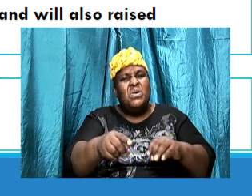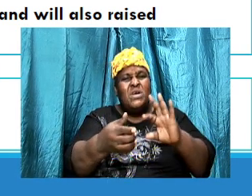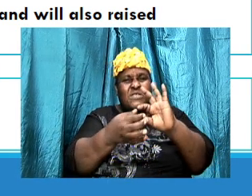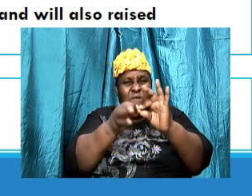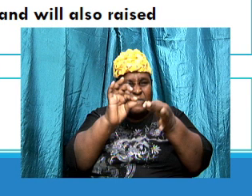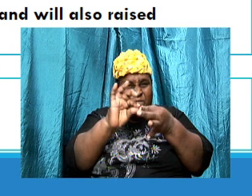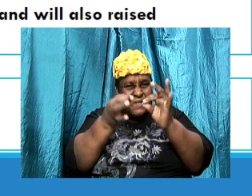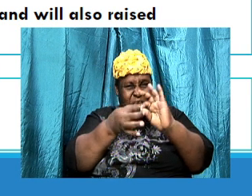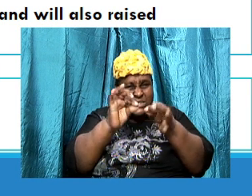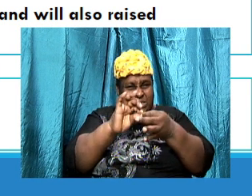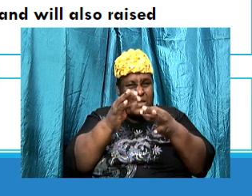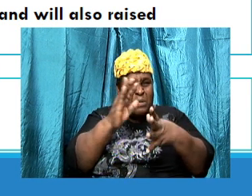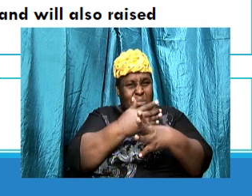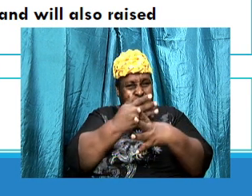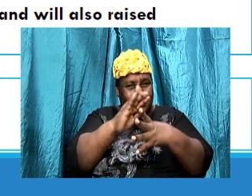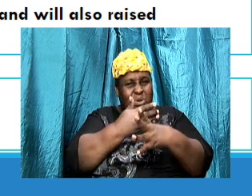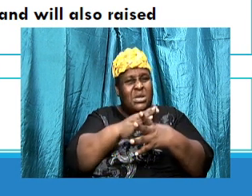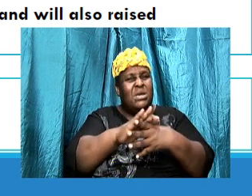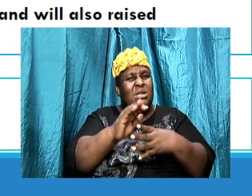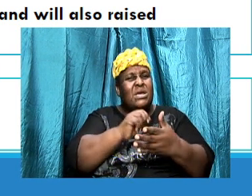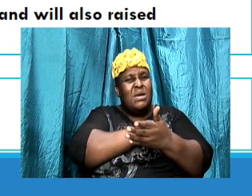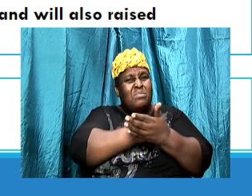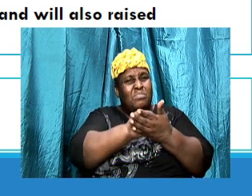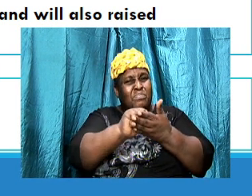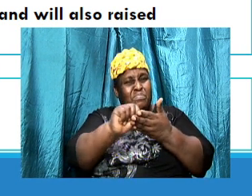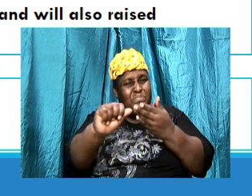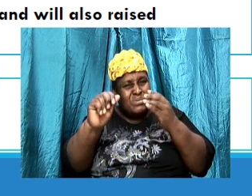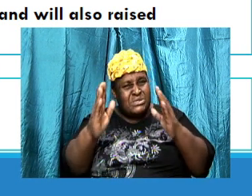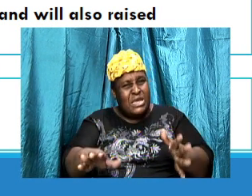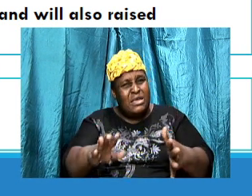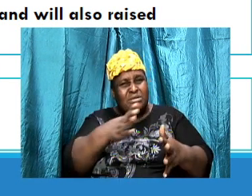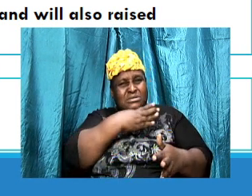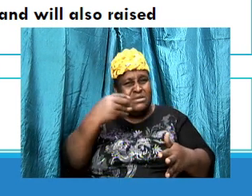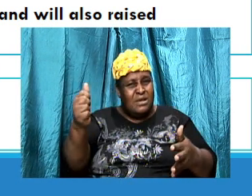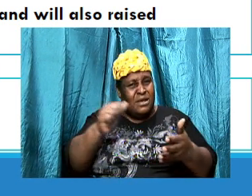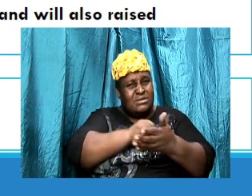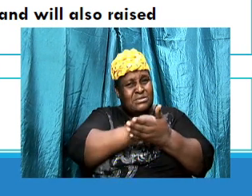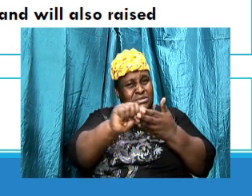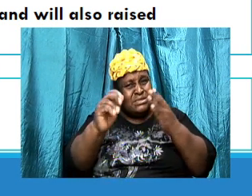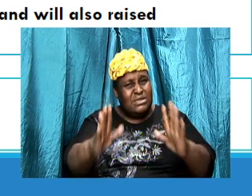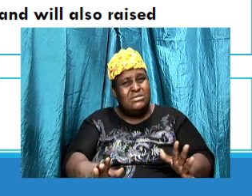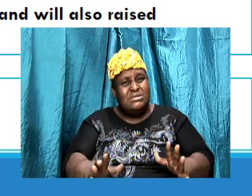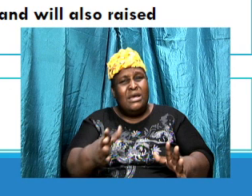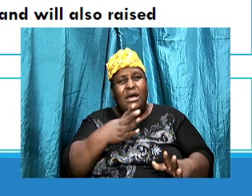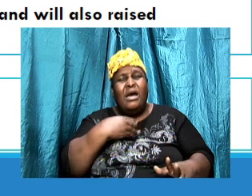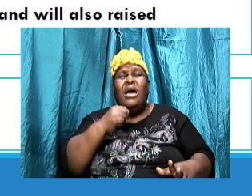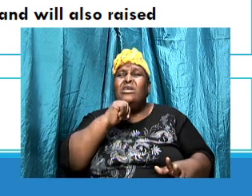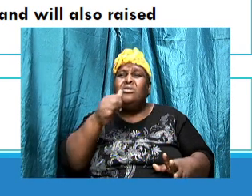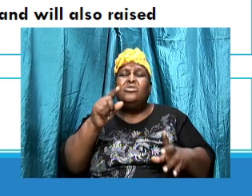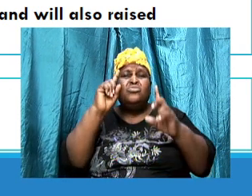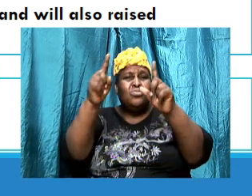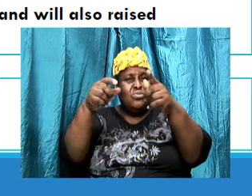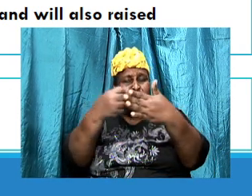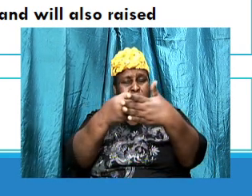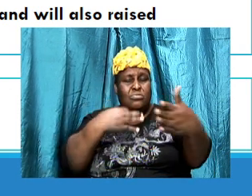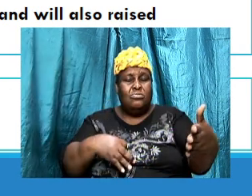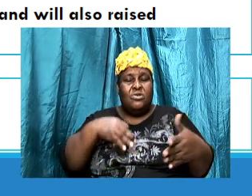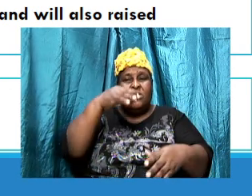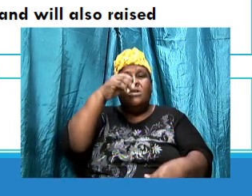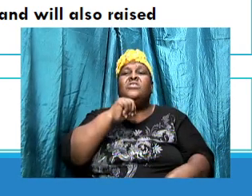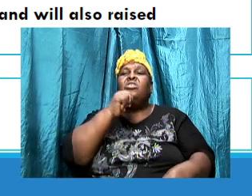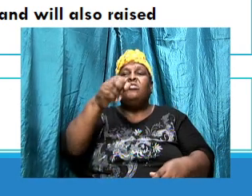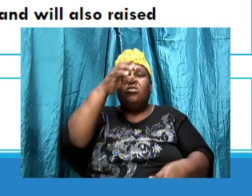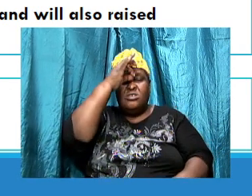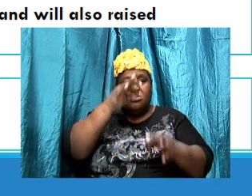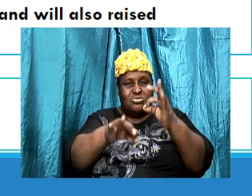wants us to work out our issues in the church, and not to take it before the unjust judge.